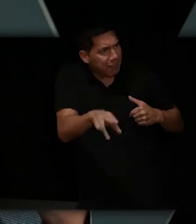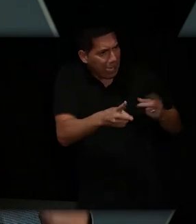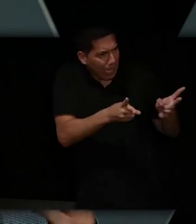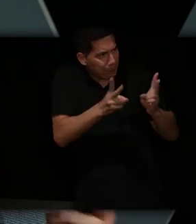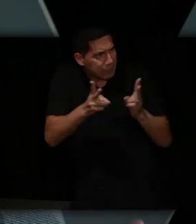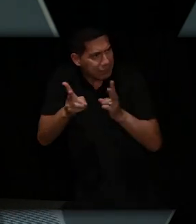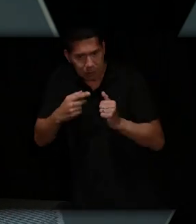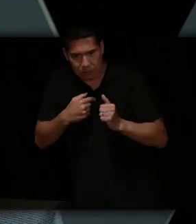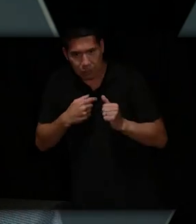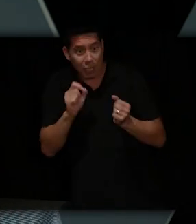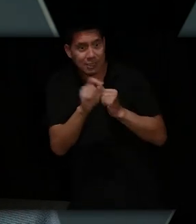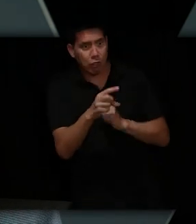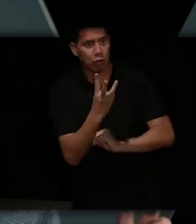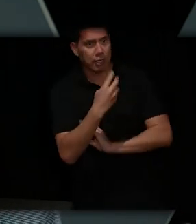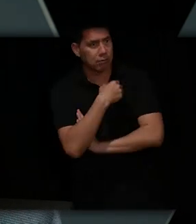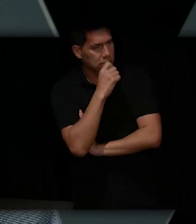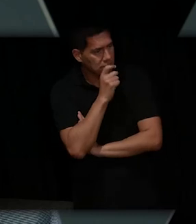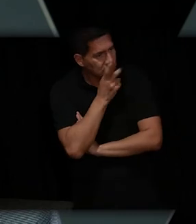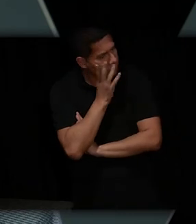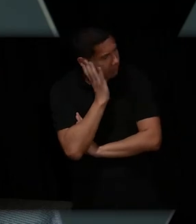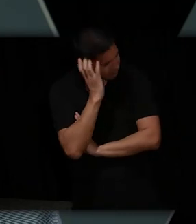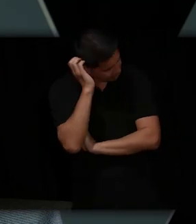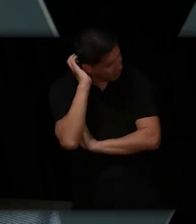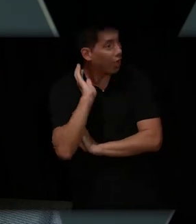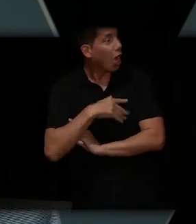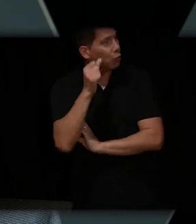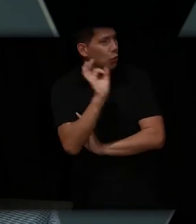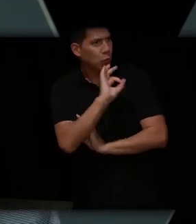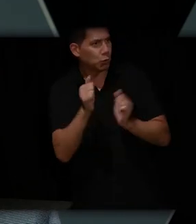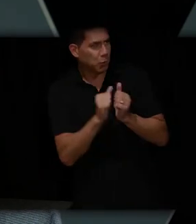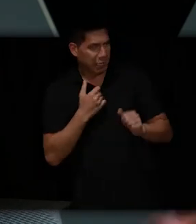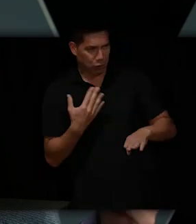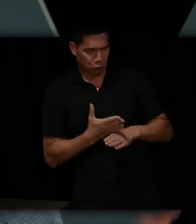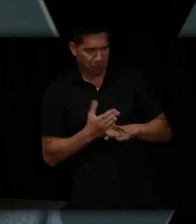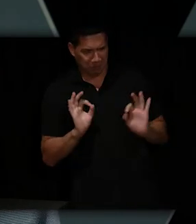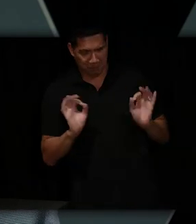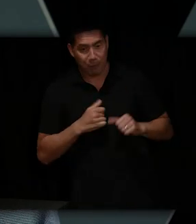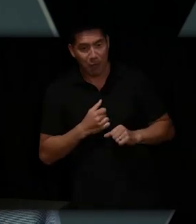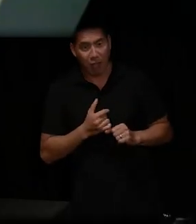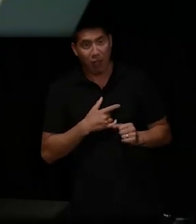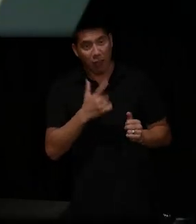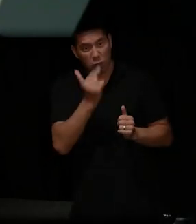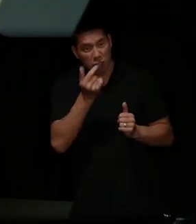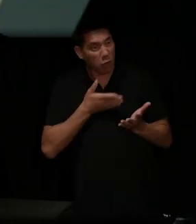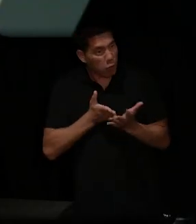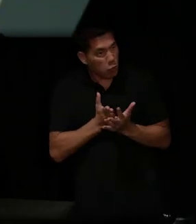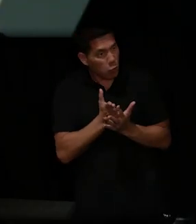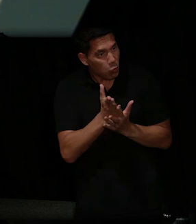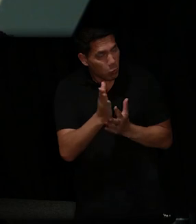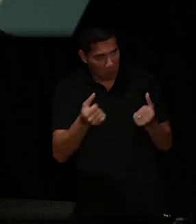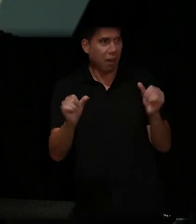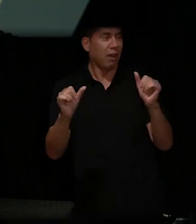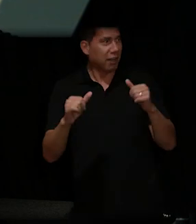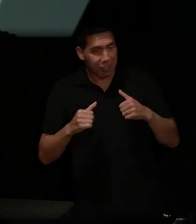3. And I knew that it wasn't for me, but fortunately I got through it, and sometimes you fail up. So if you want to create some trouble in the White